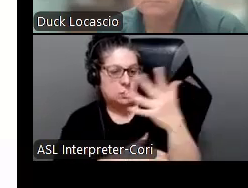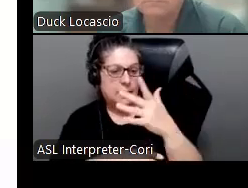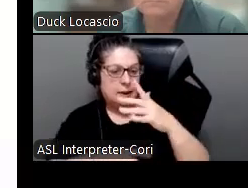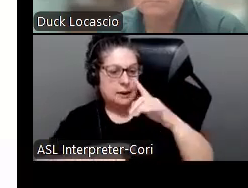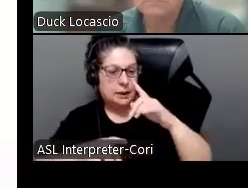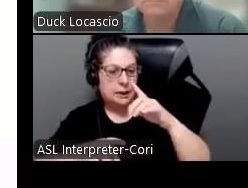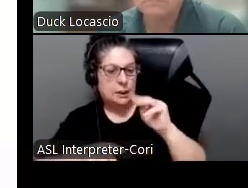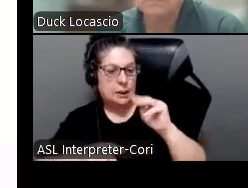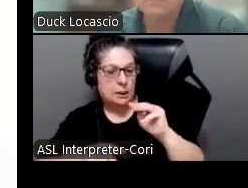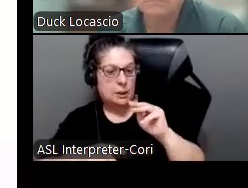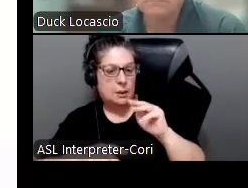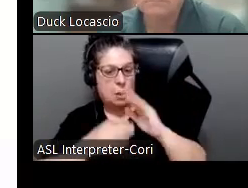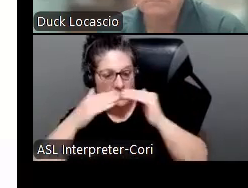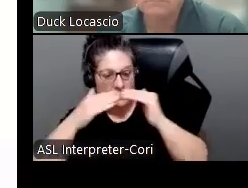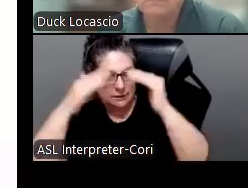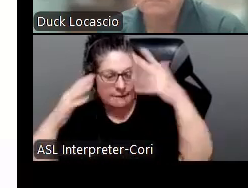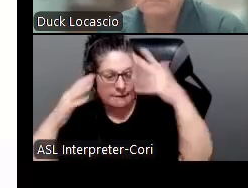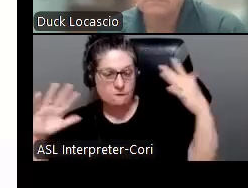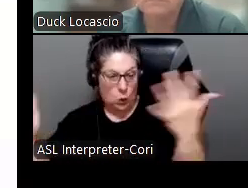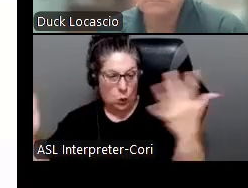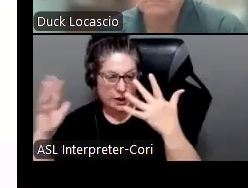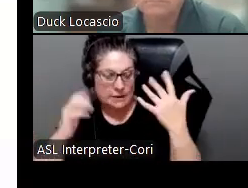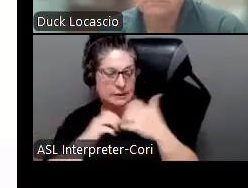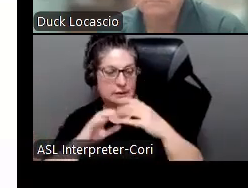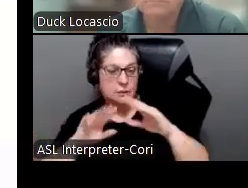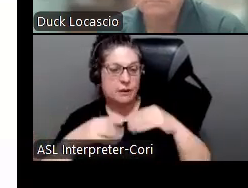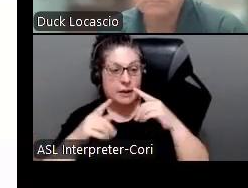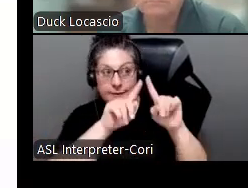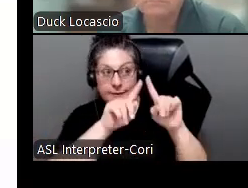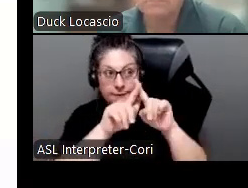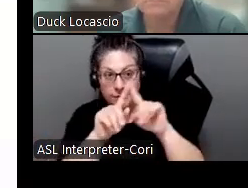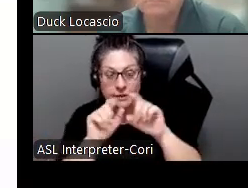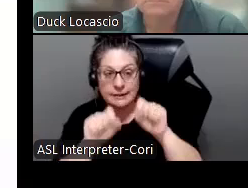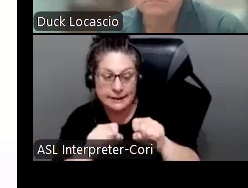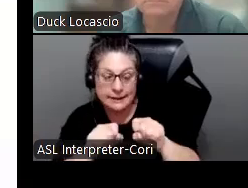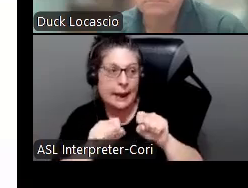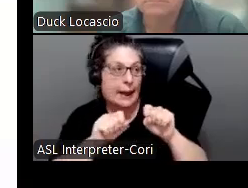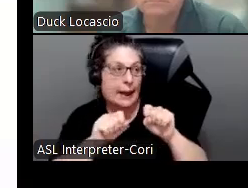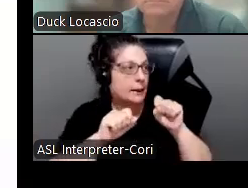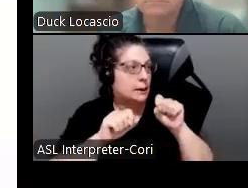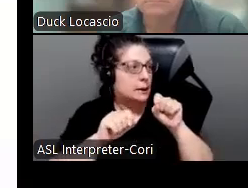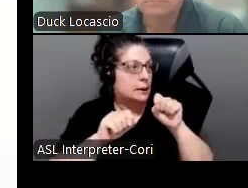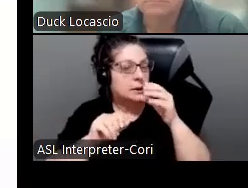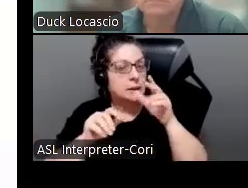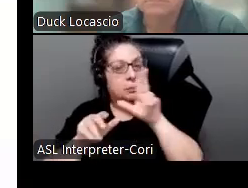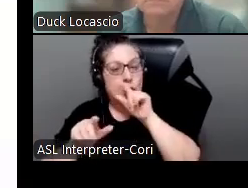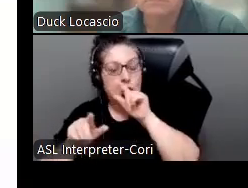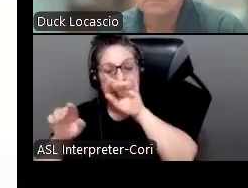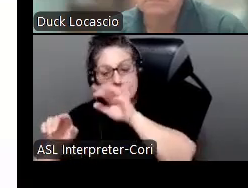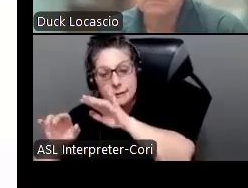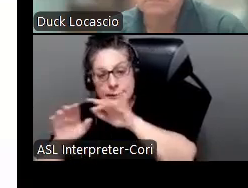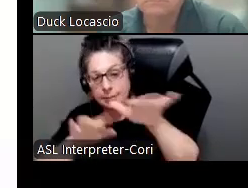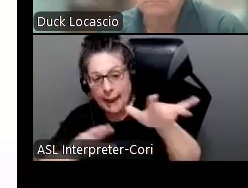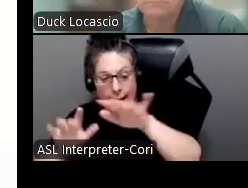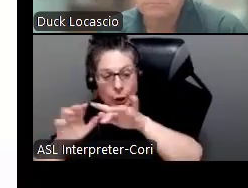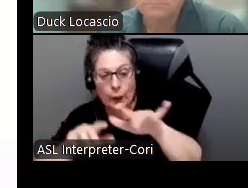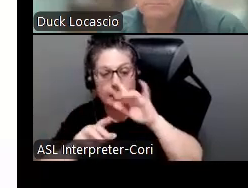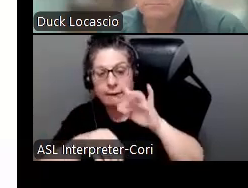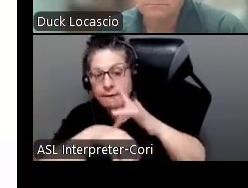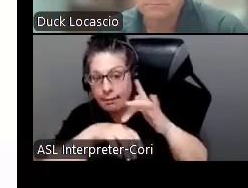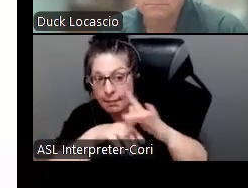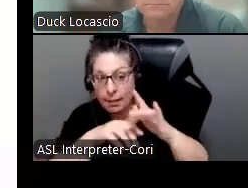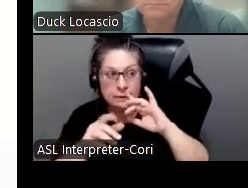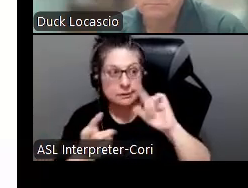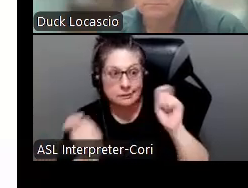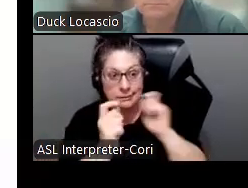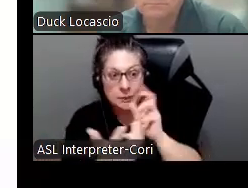multi-canopy forests that provide all the niches for migratory birds that are available. And what seems to